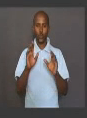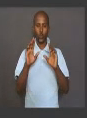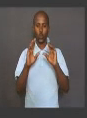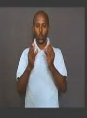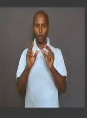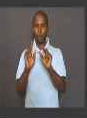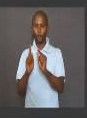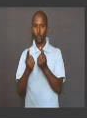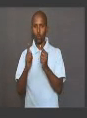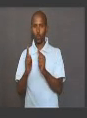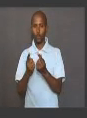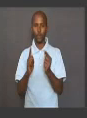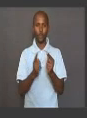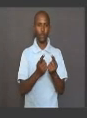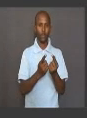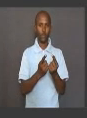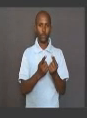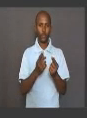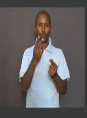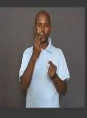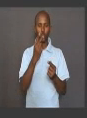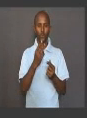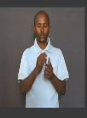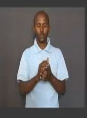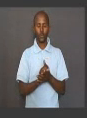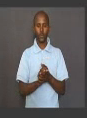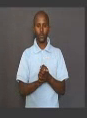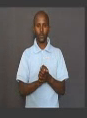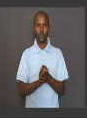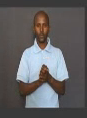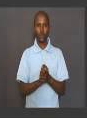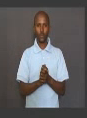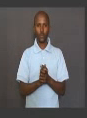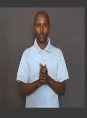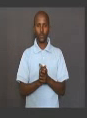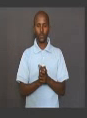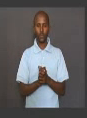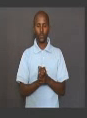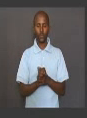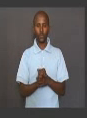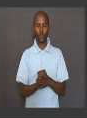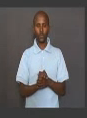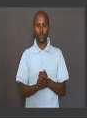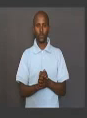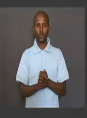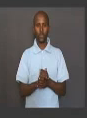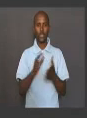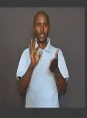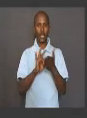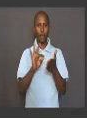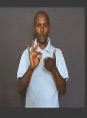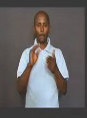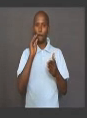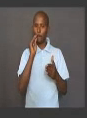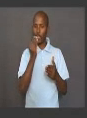7. These are all groups. How many pies has John eaten 0 to 1 times? We